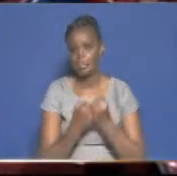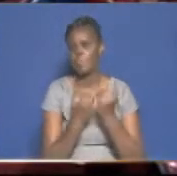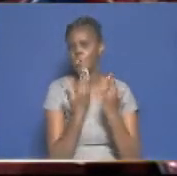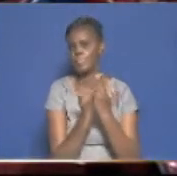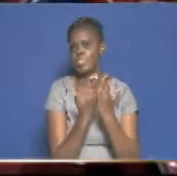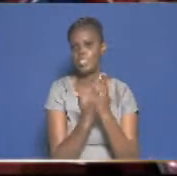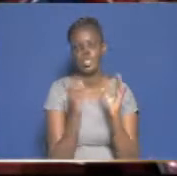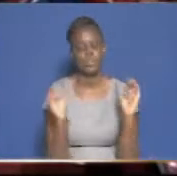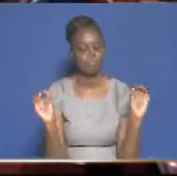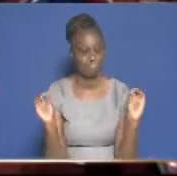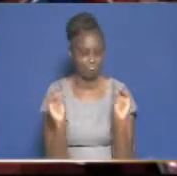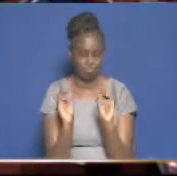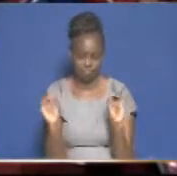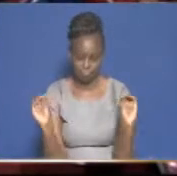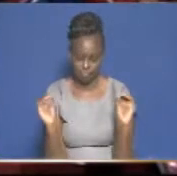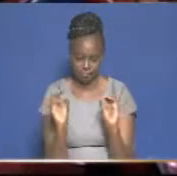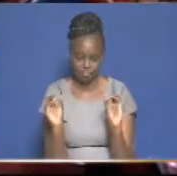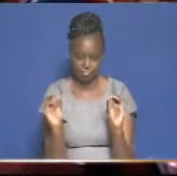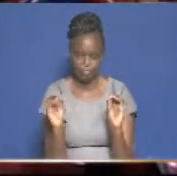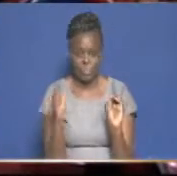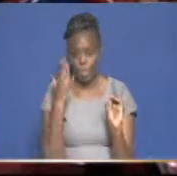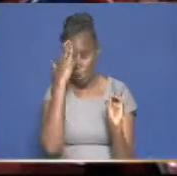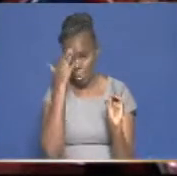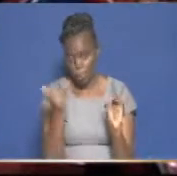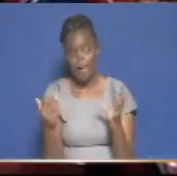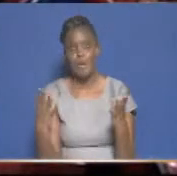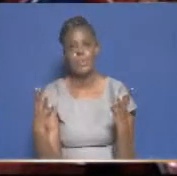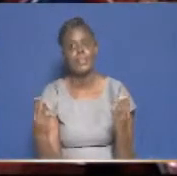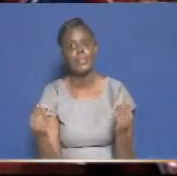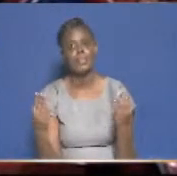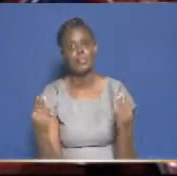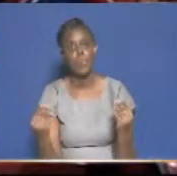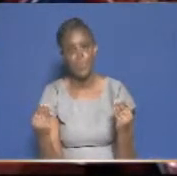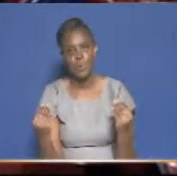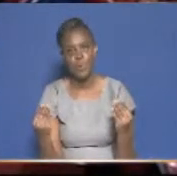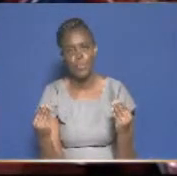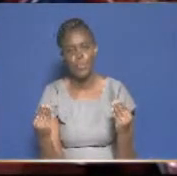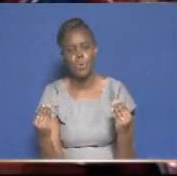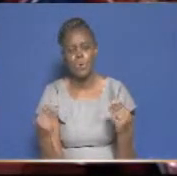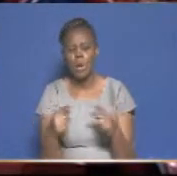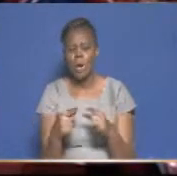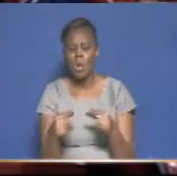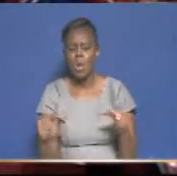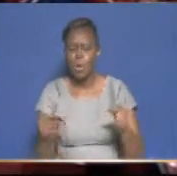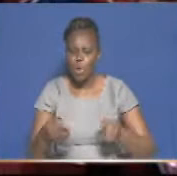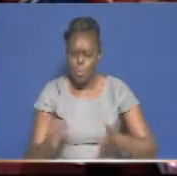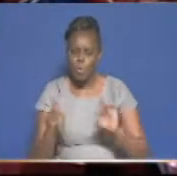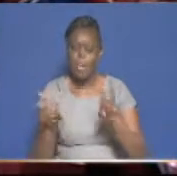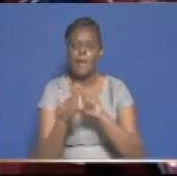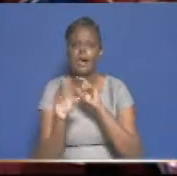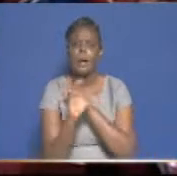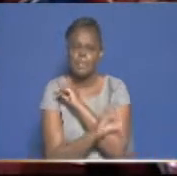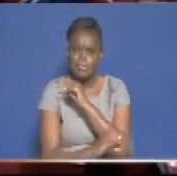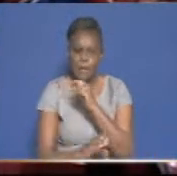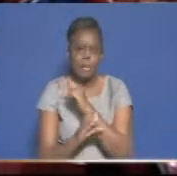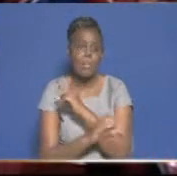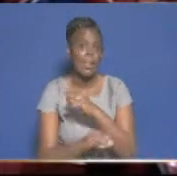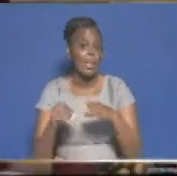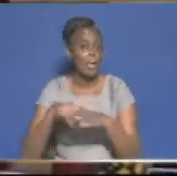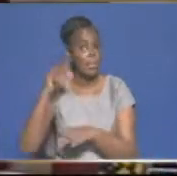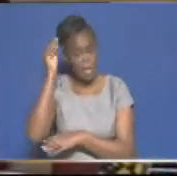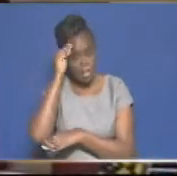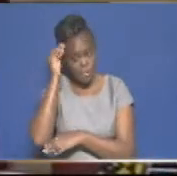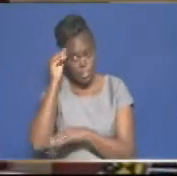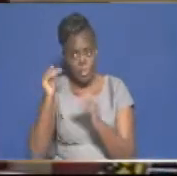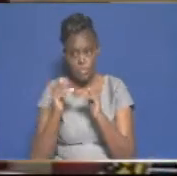petition, simply because, Mr. Speaker, we have come a long way as a country in terms of education. Mr. Speaker,